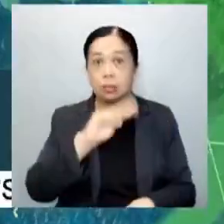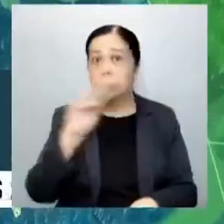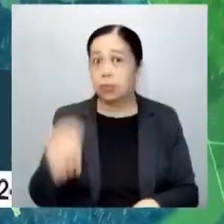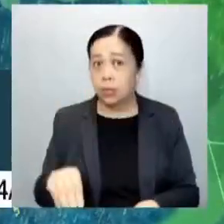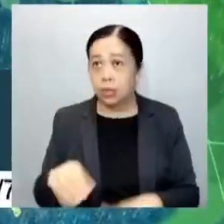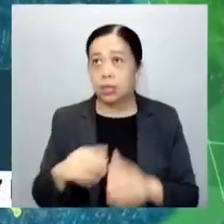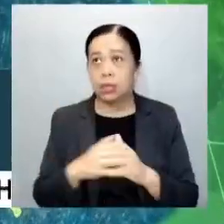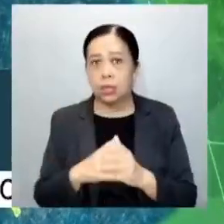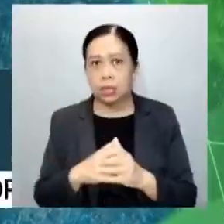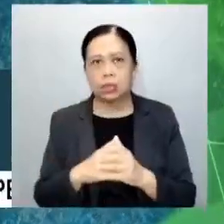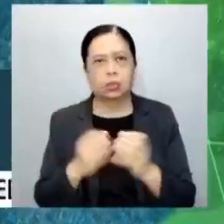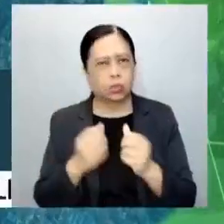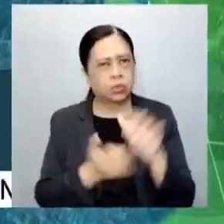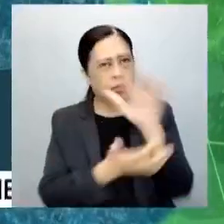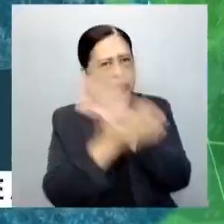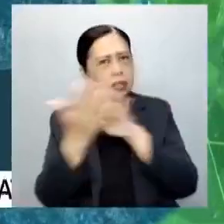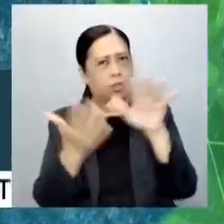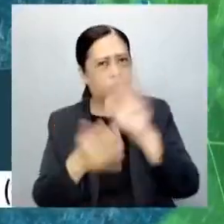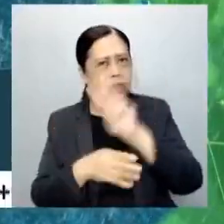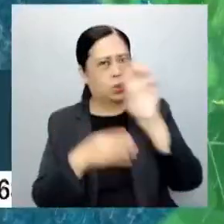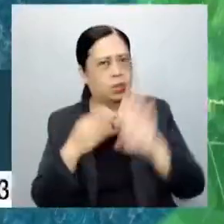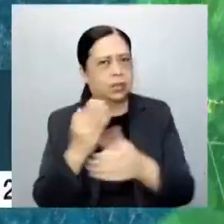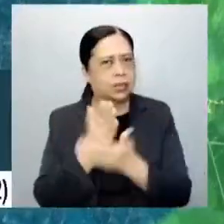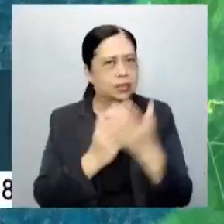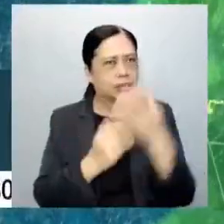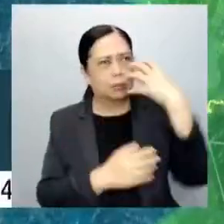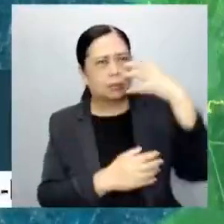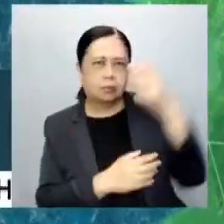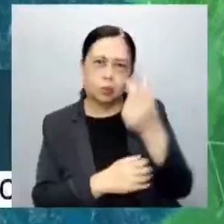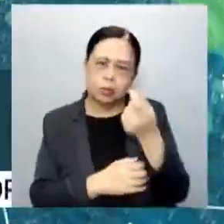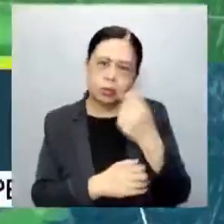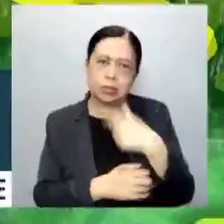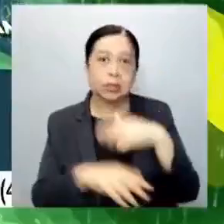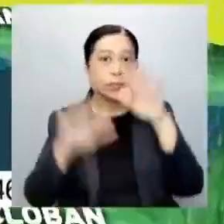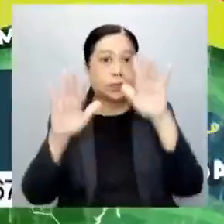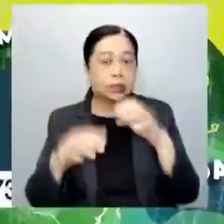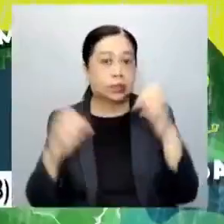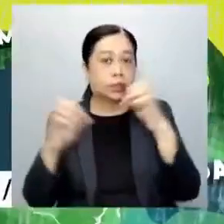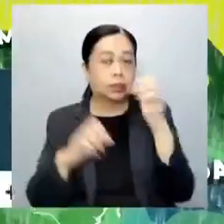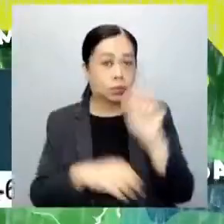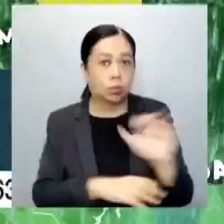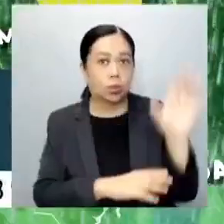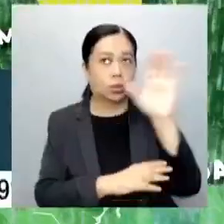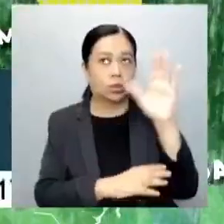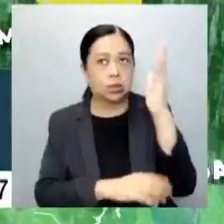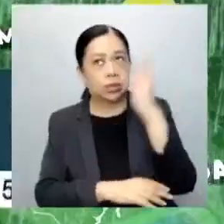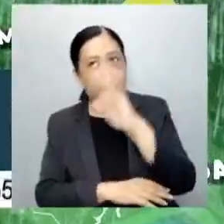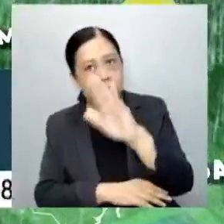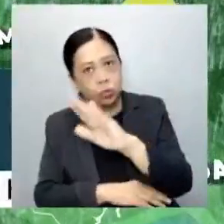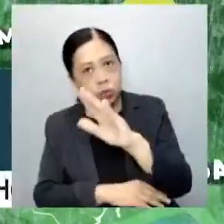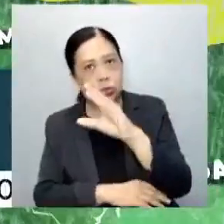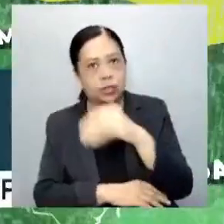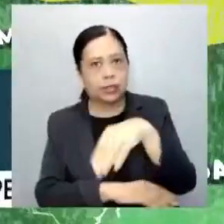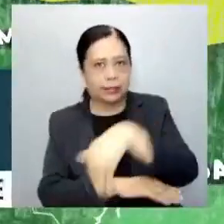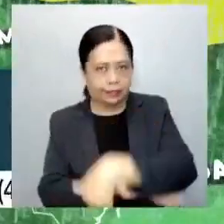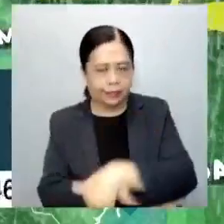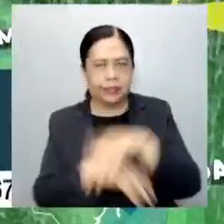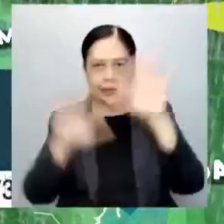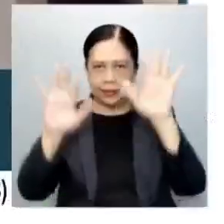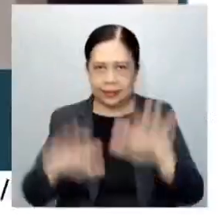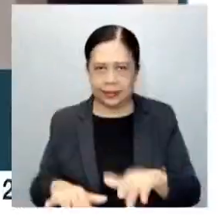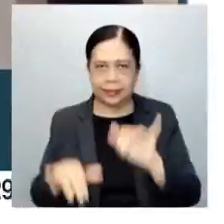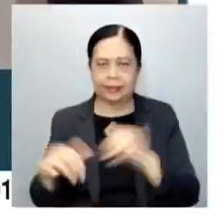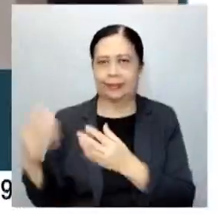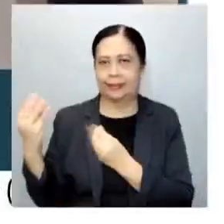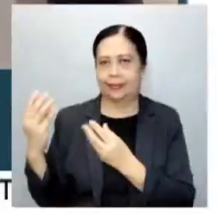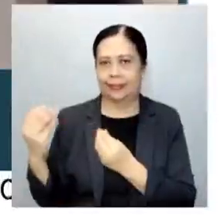be mostly cloudy this weekend with some sunny spells. Rains are expected early morning, mid-afternoon, and in the evening. That's the latest on the